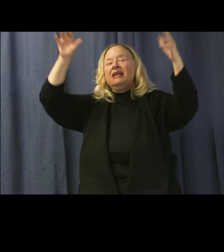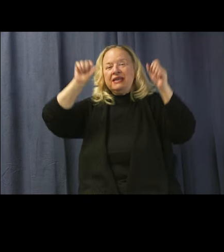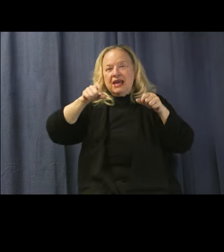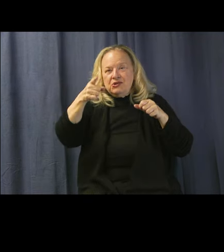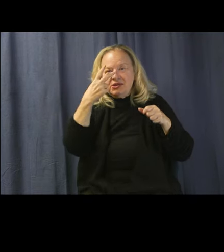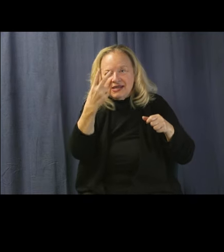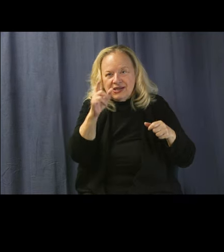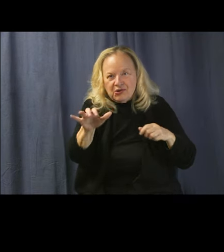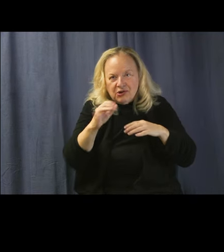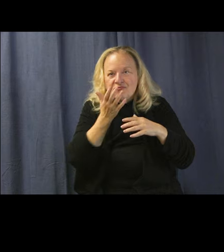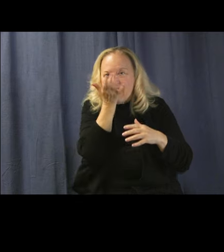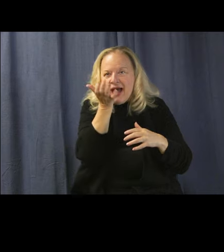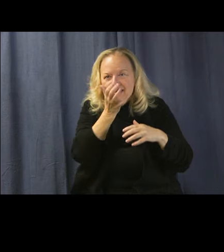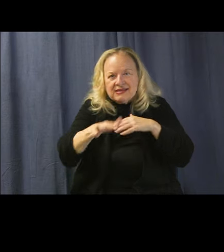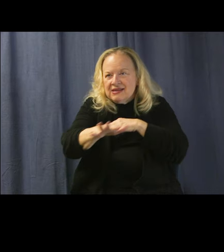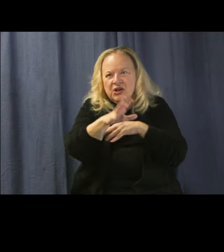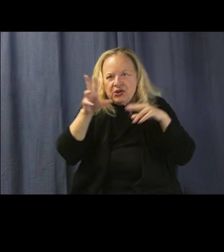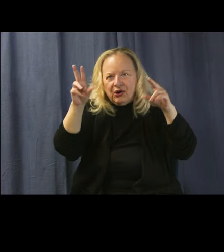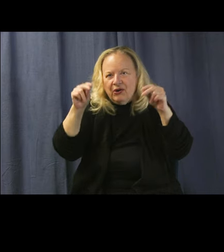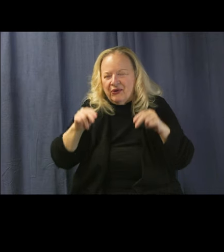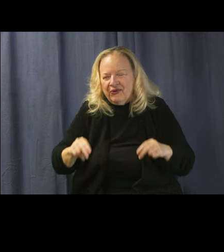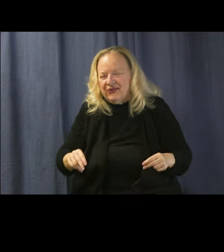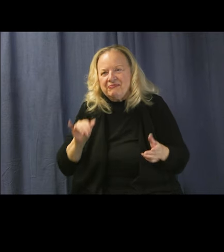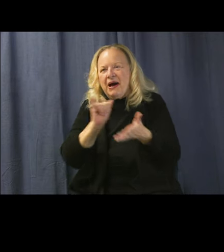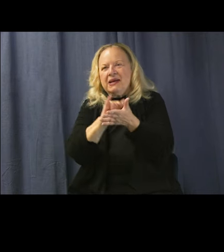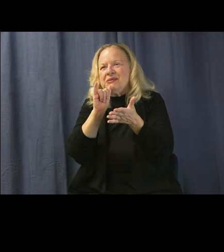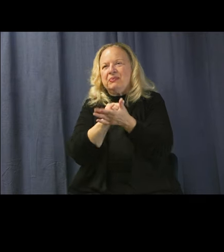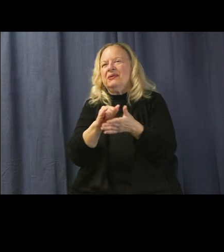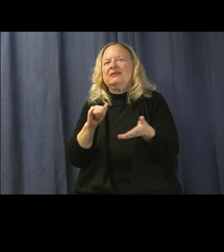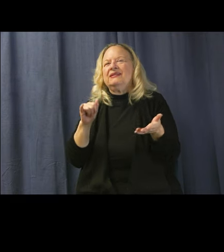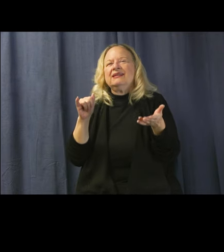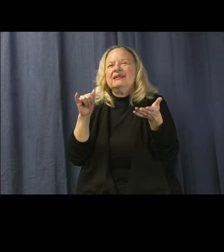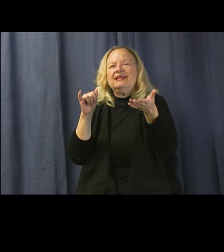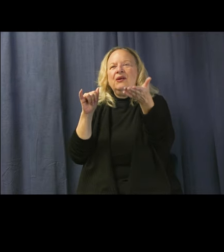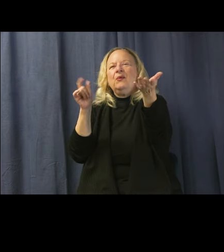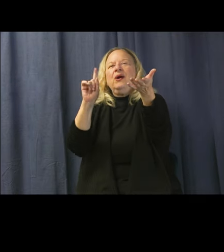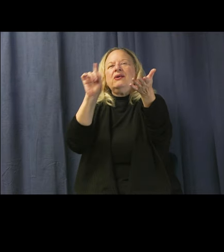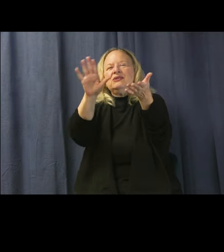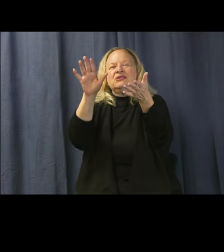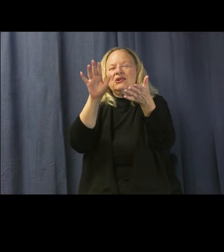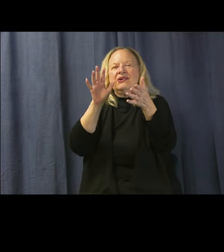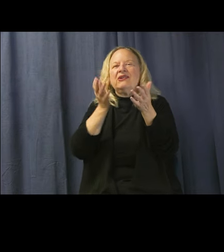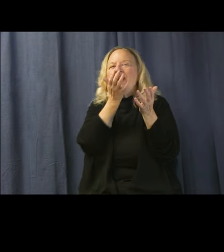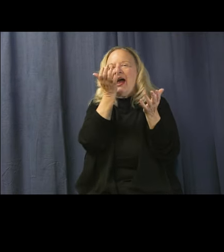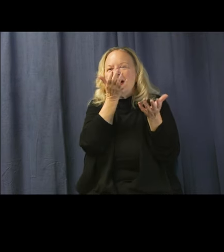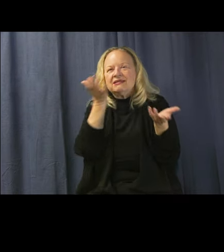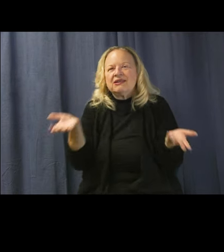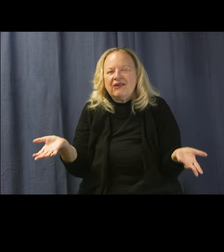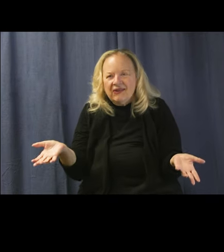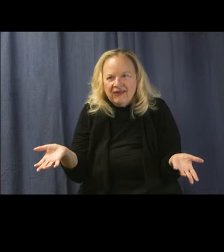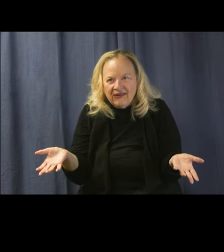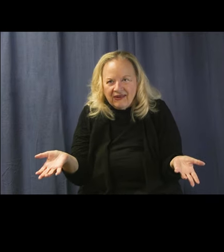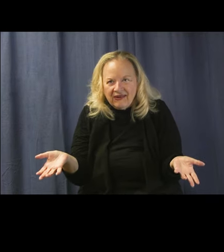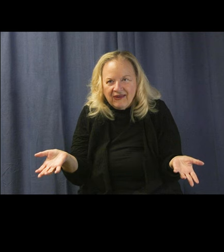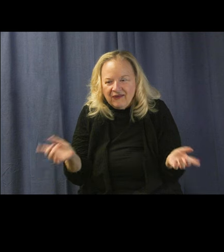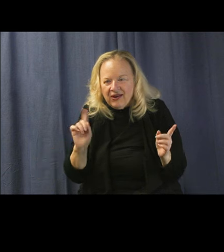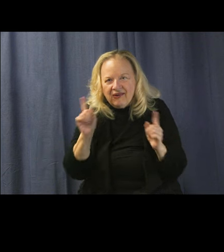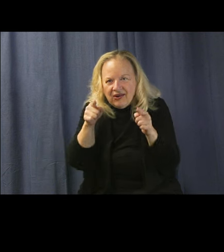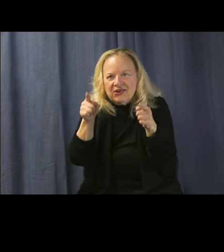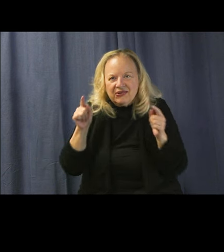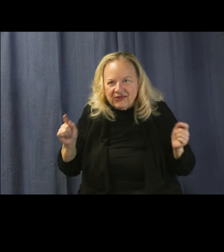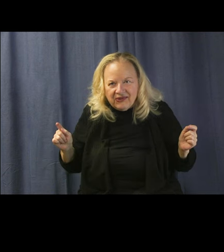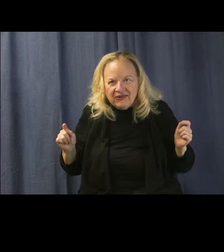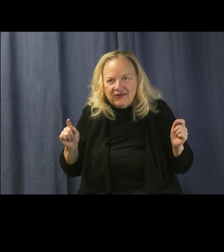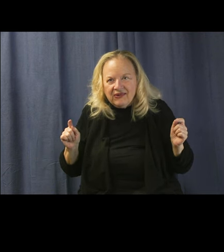space, and here you're going to take a view like you've never seen. Where is your yard now? Where are